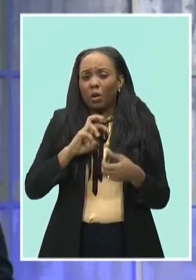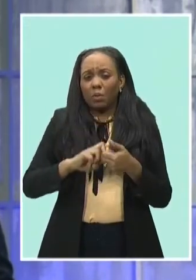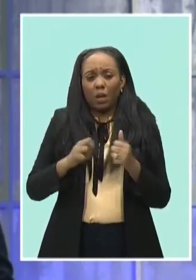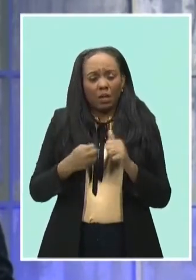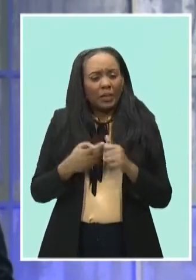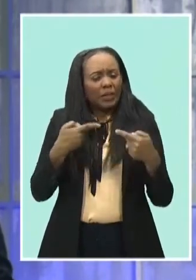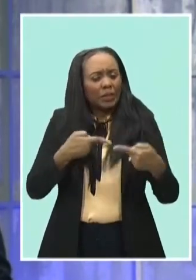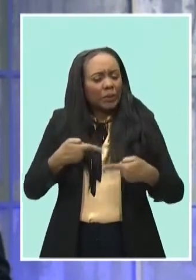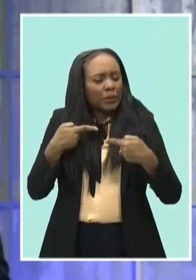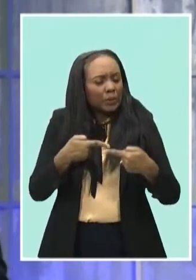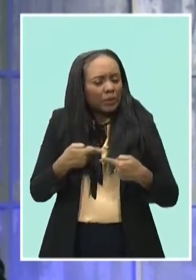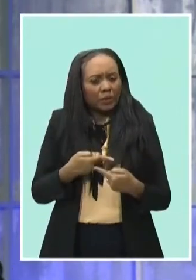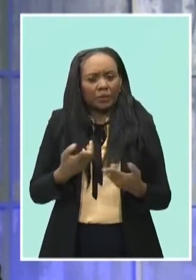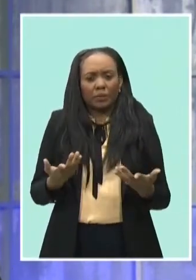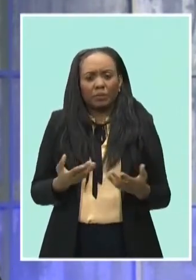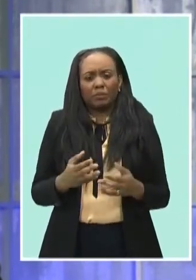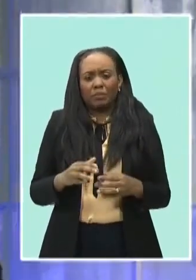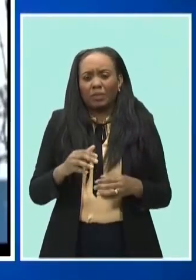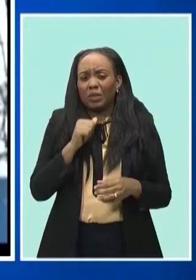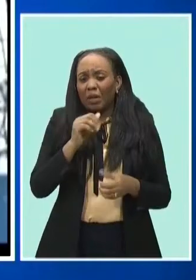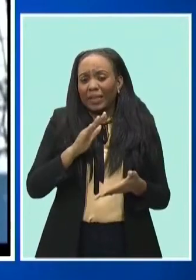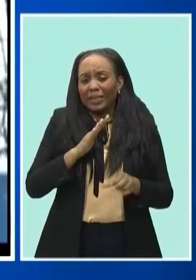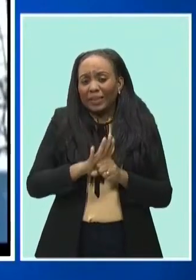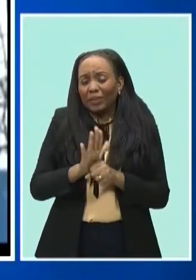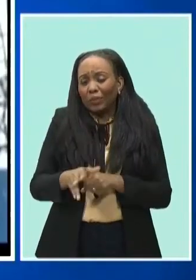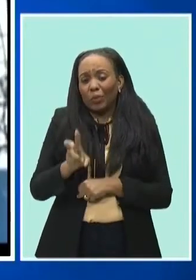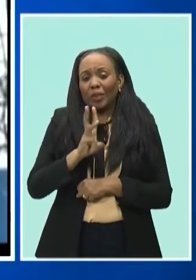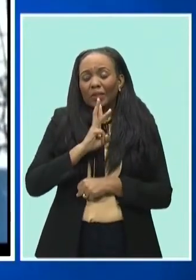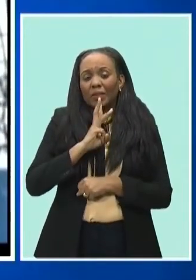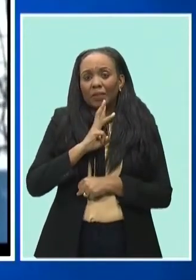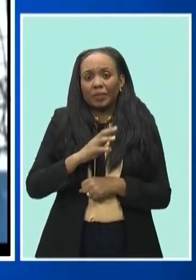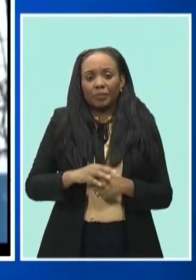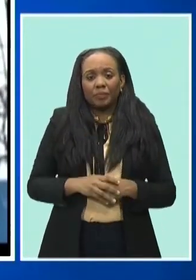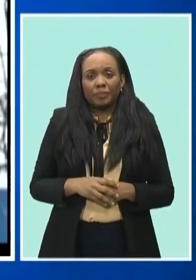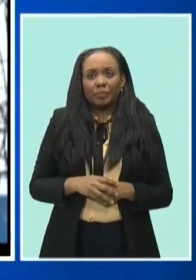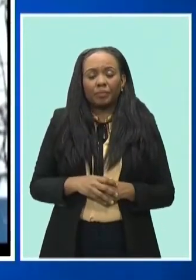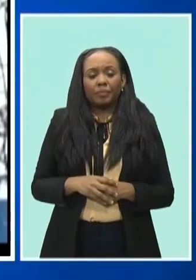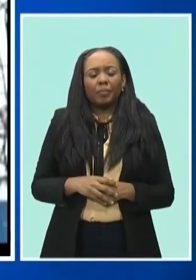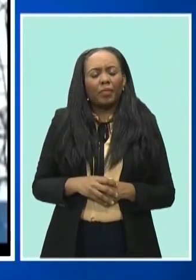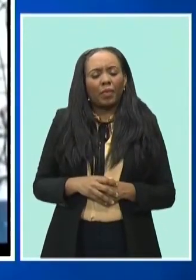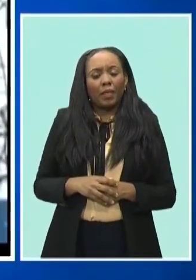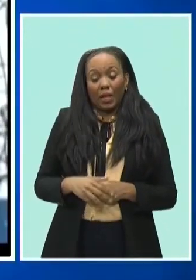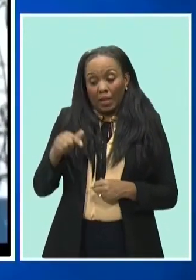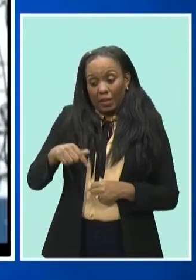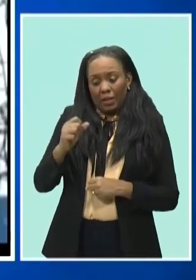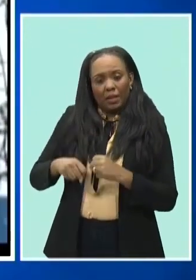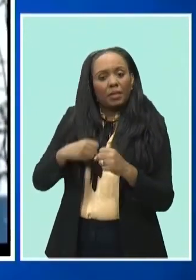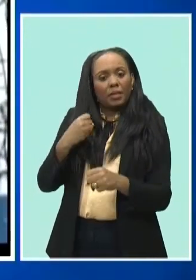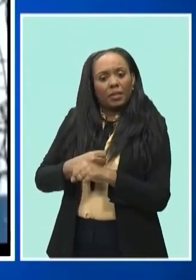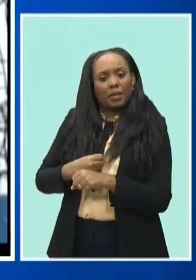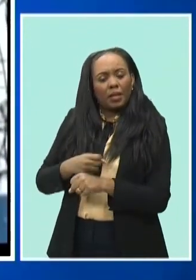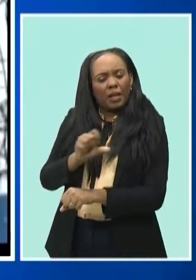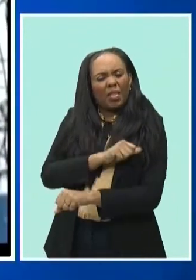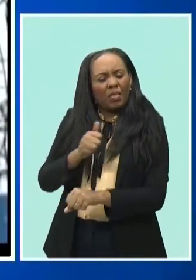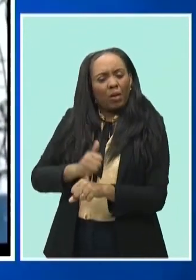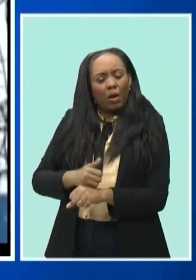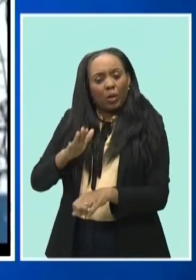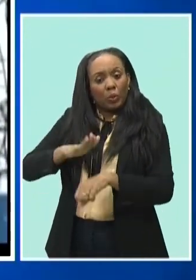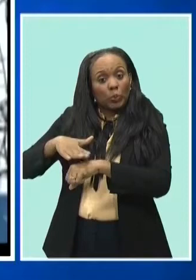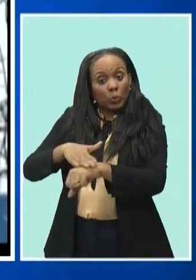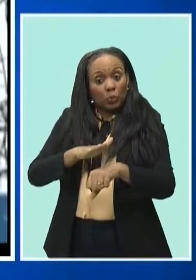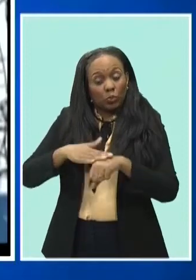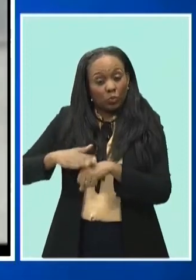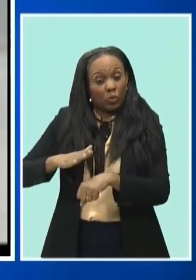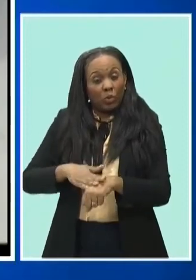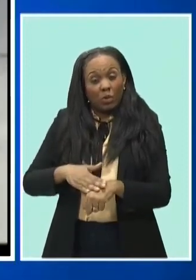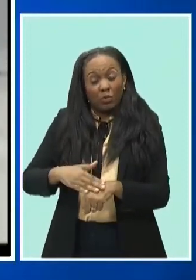in this TVJ report. Earlier this year, the authorities warned about a potential shortage as one of St. Catherine's main